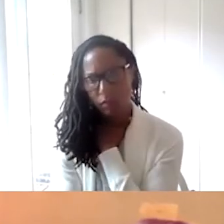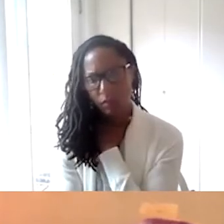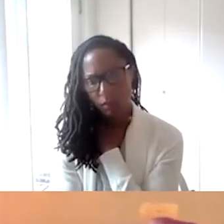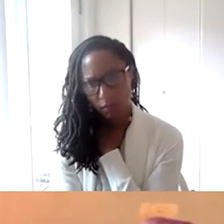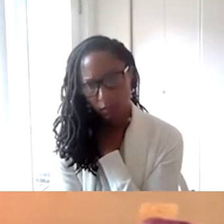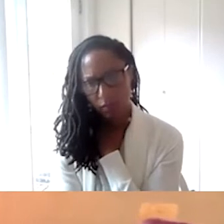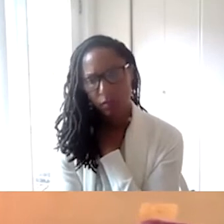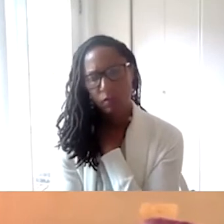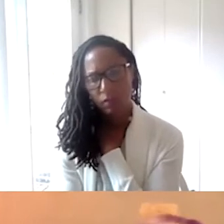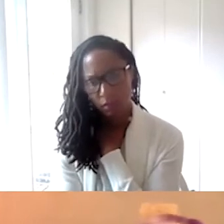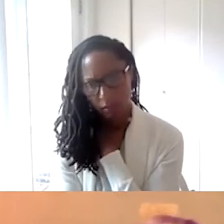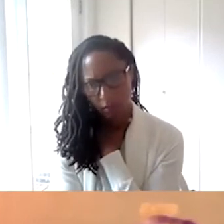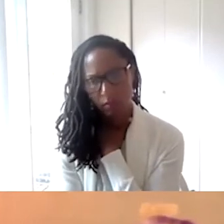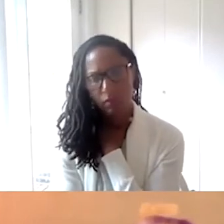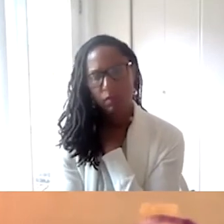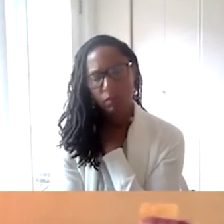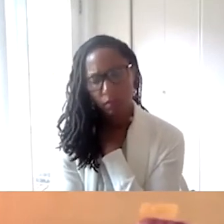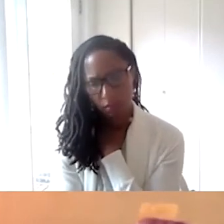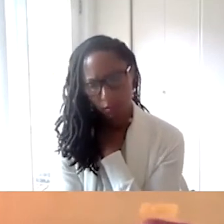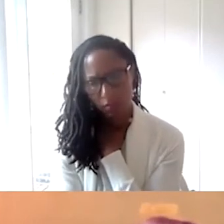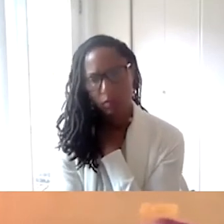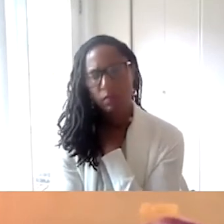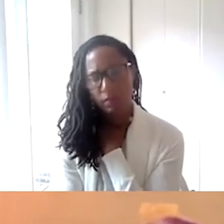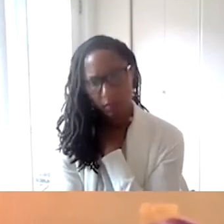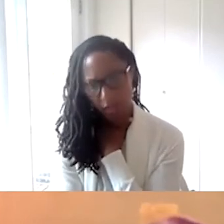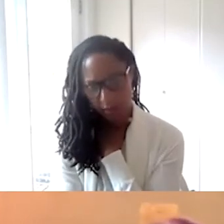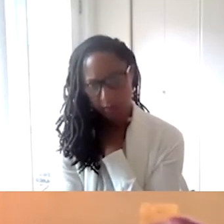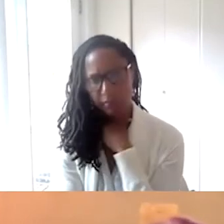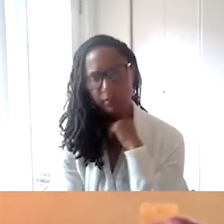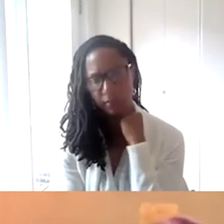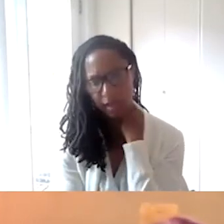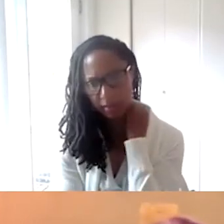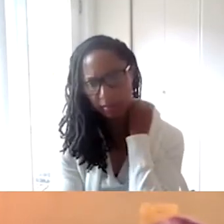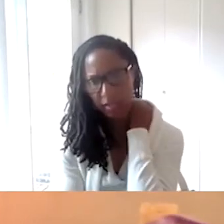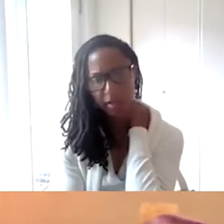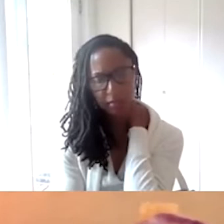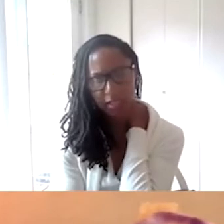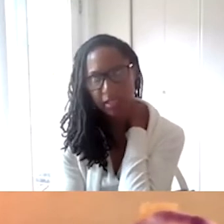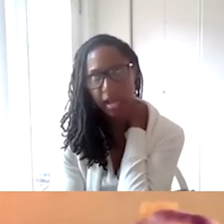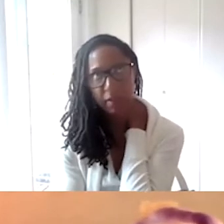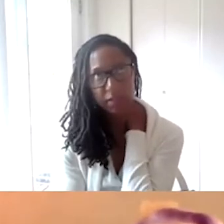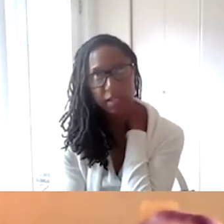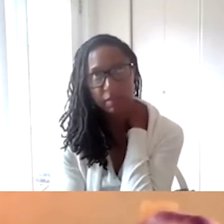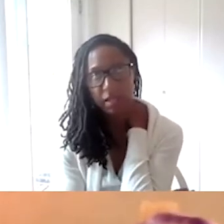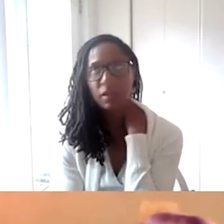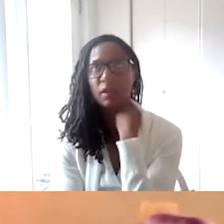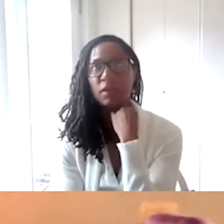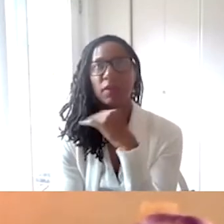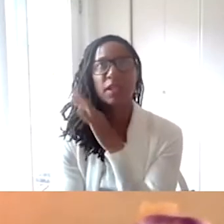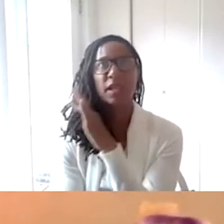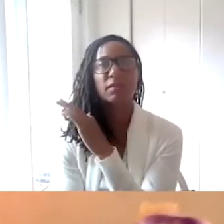you're left aside or pushed aside. Yeah. And as Abby was